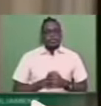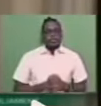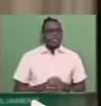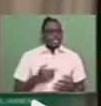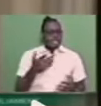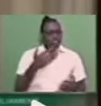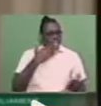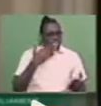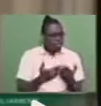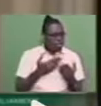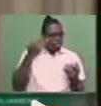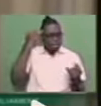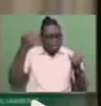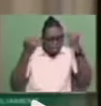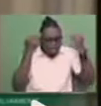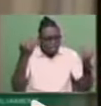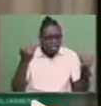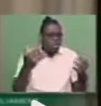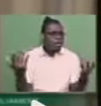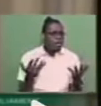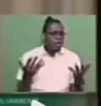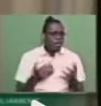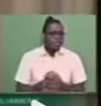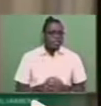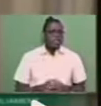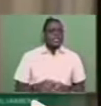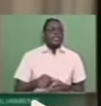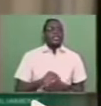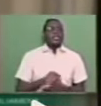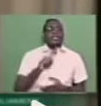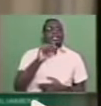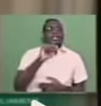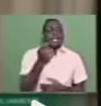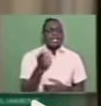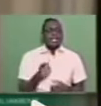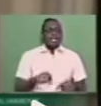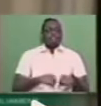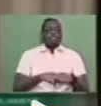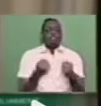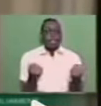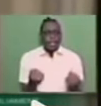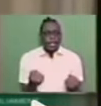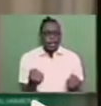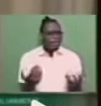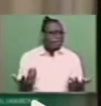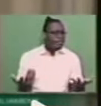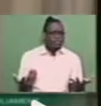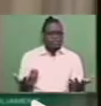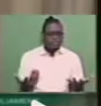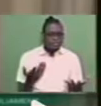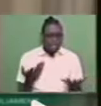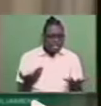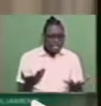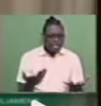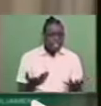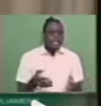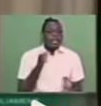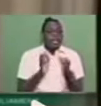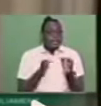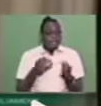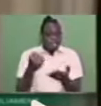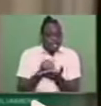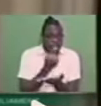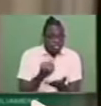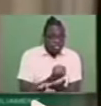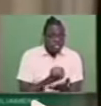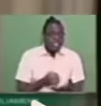salary got the good news that if they had $7,000 a month, that would be tax-free. The